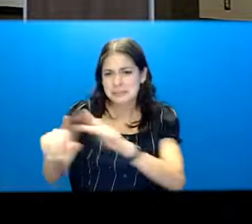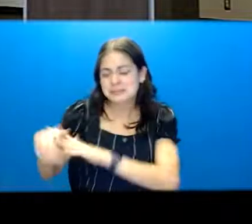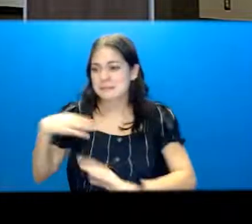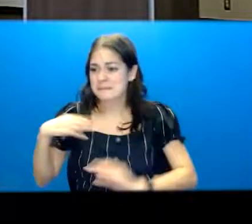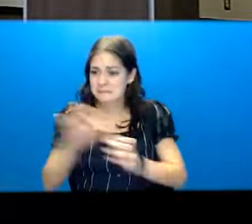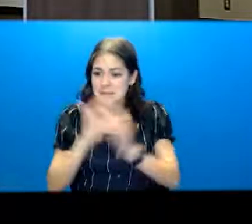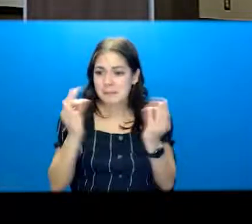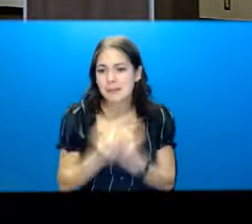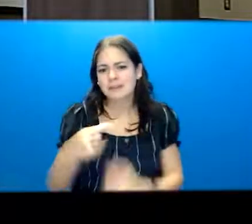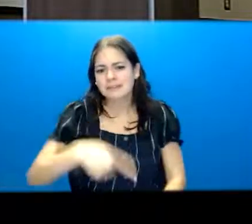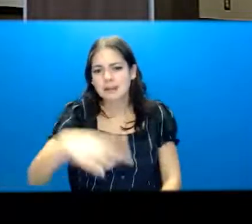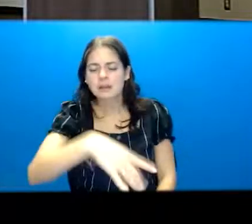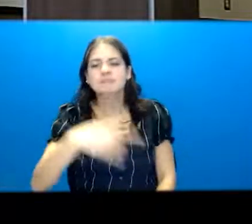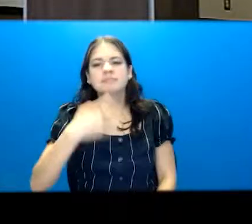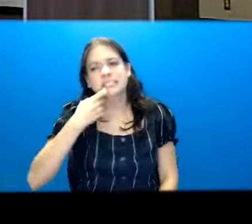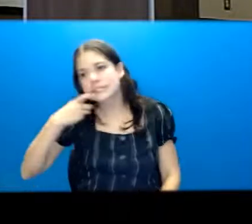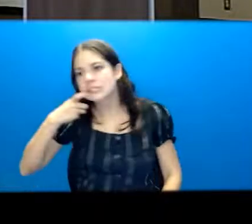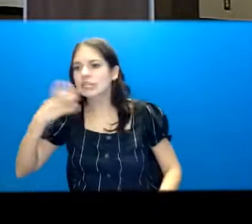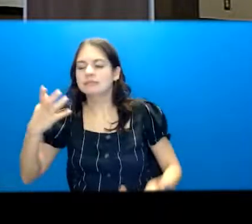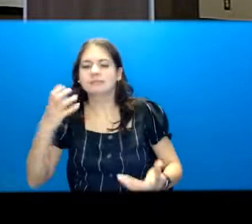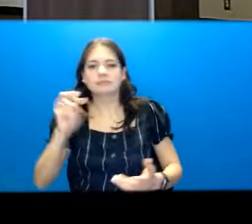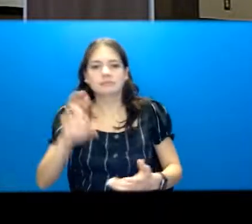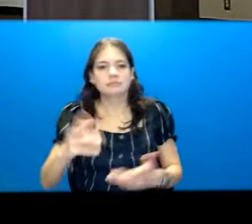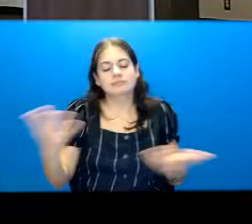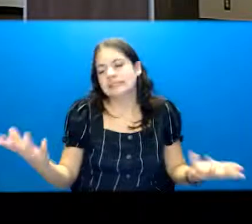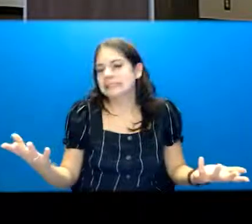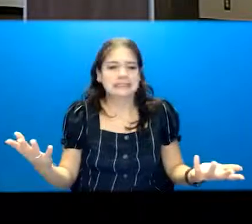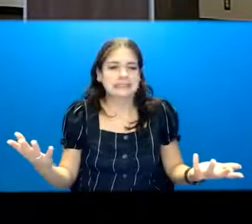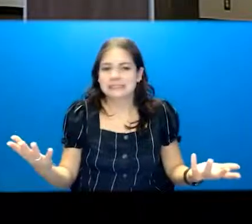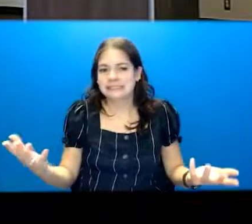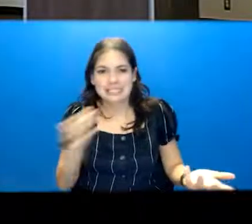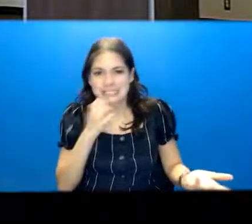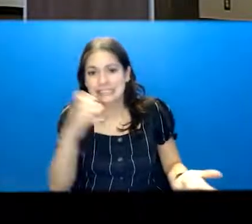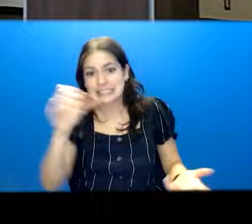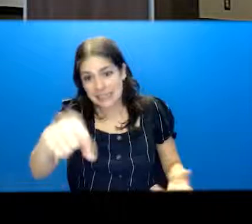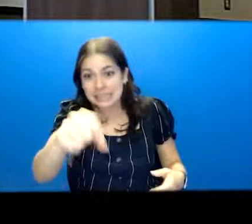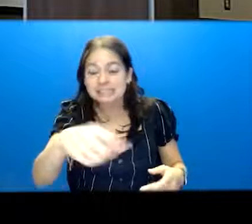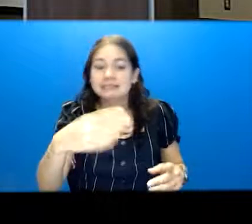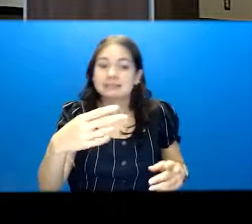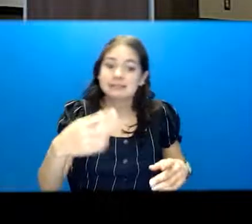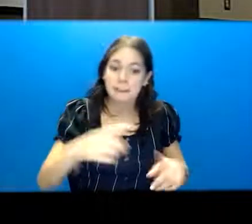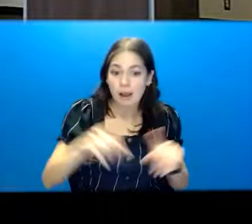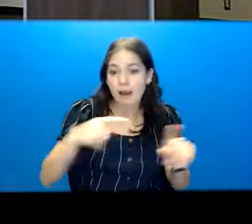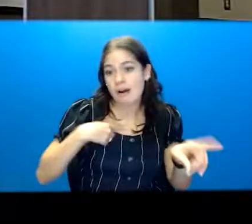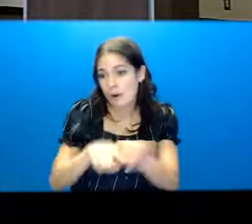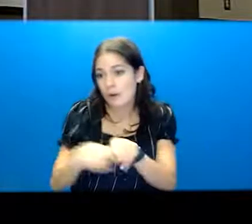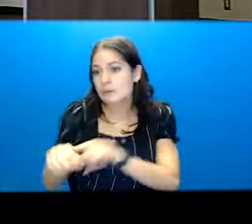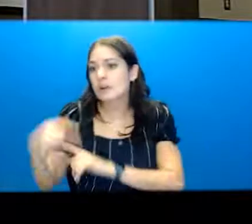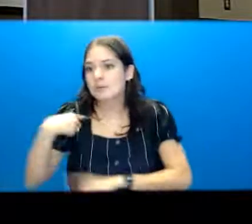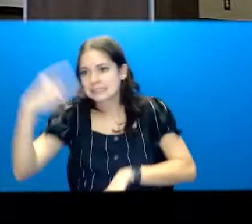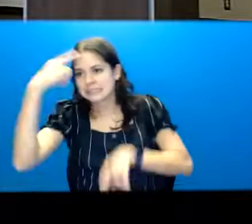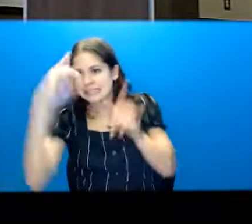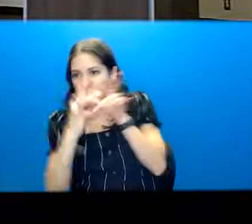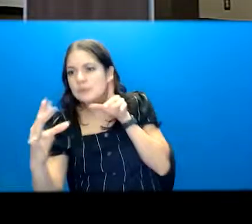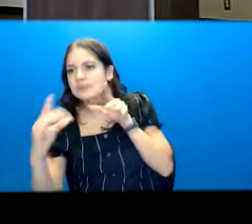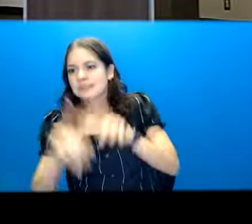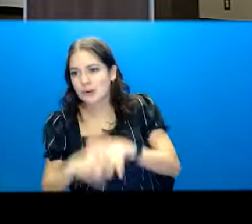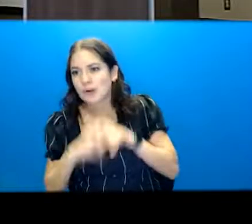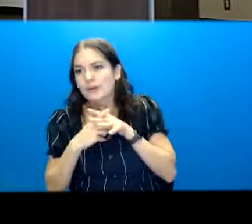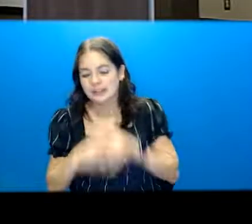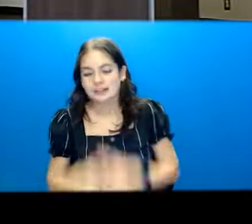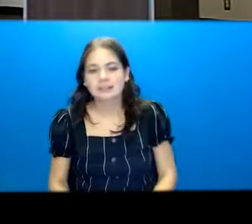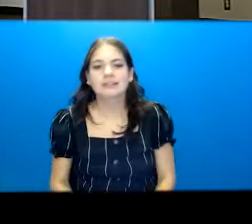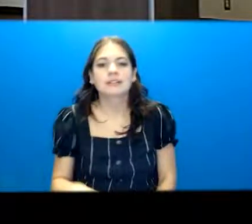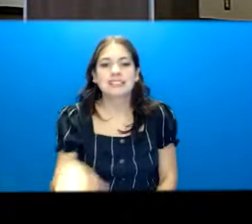members have said, well, it's substance use. And lo and behold, it is substance use. And then there's also the onset of psychosis.